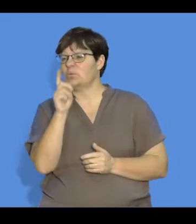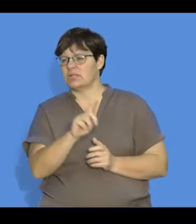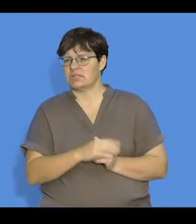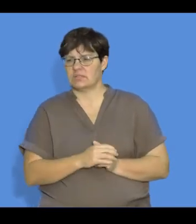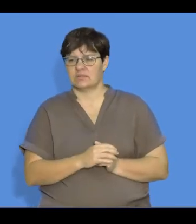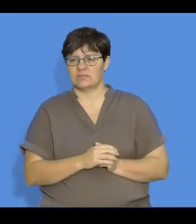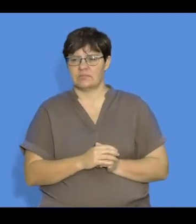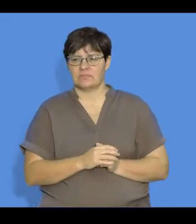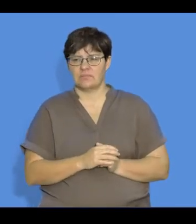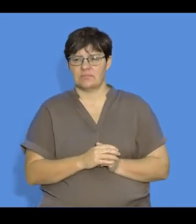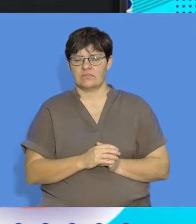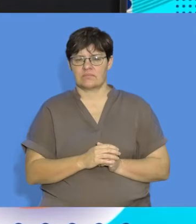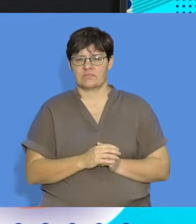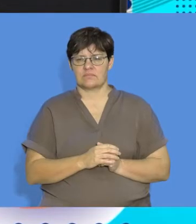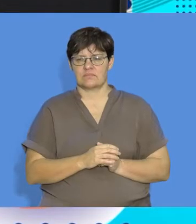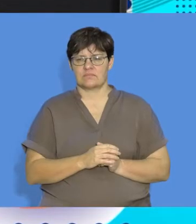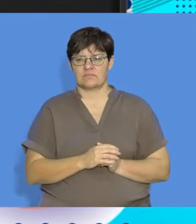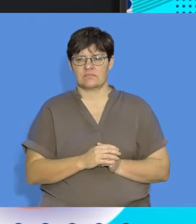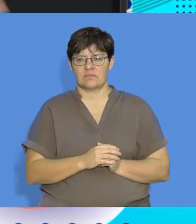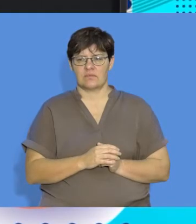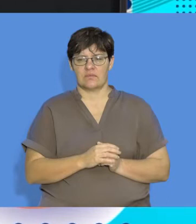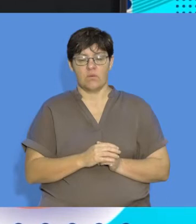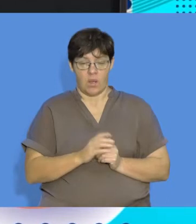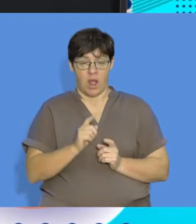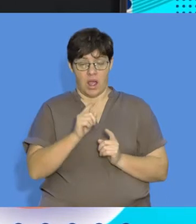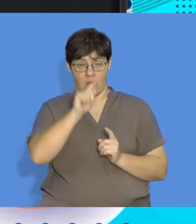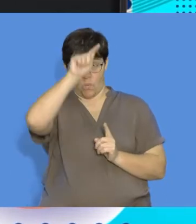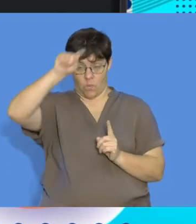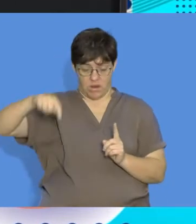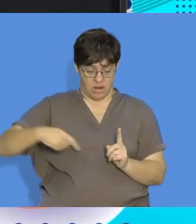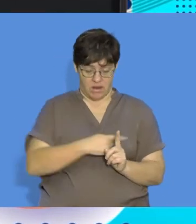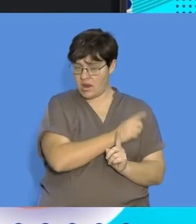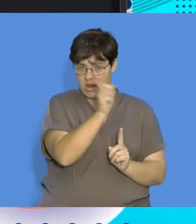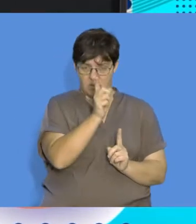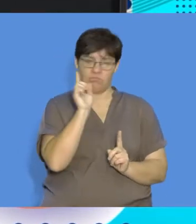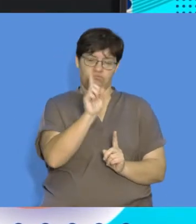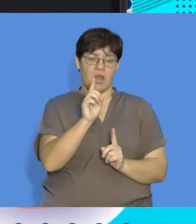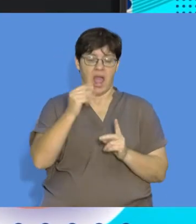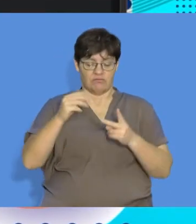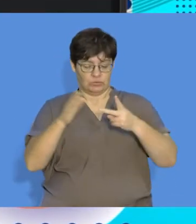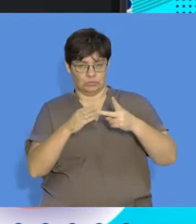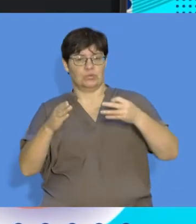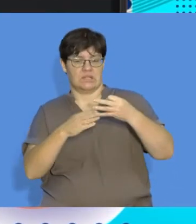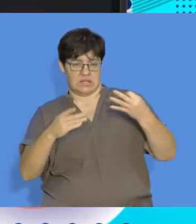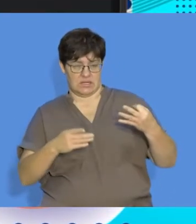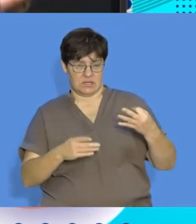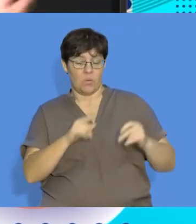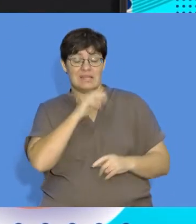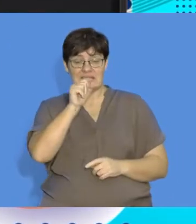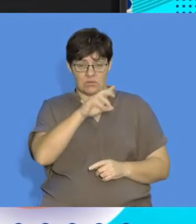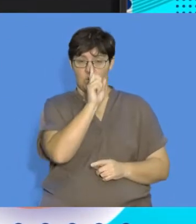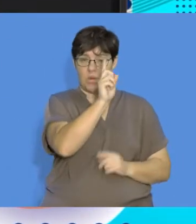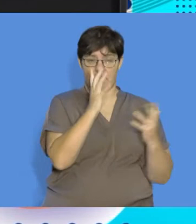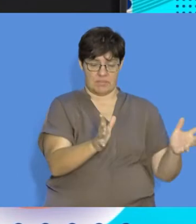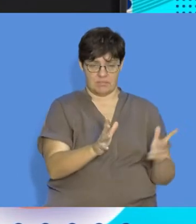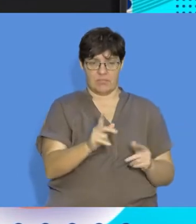branched suggests that there is more than one alternative path, in the circuit. All right, while in a series we only